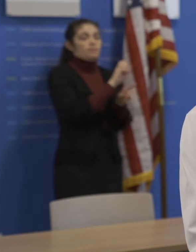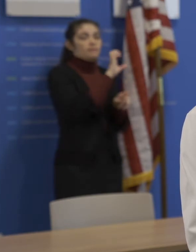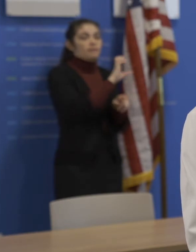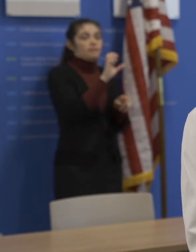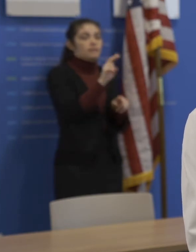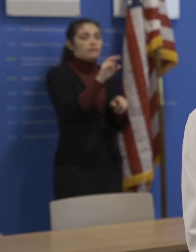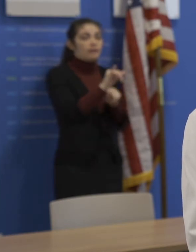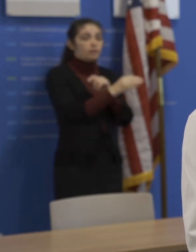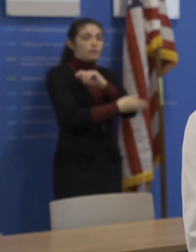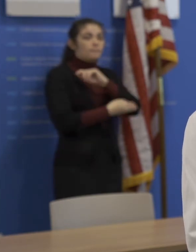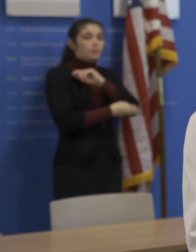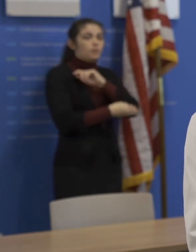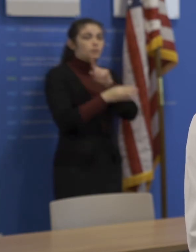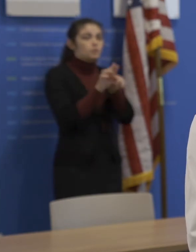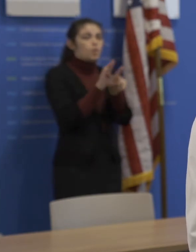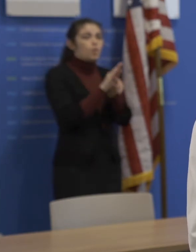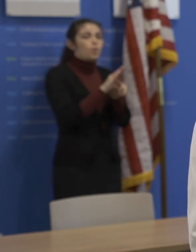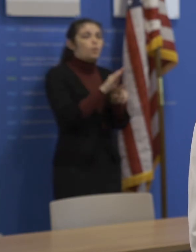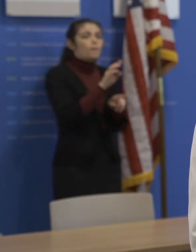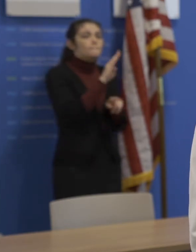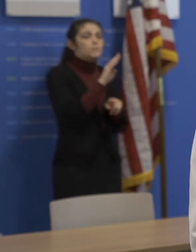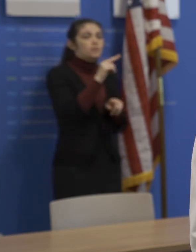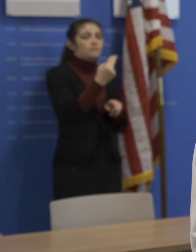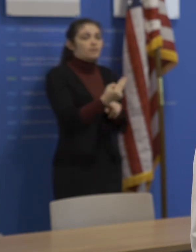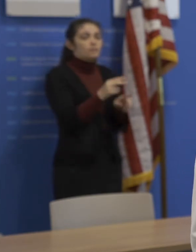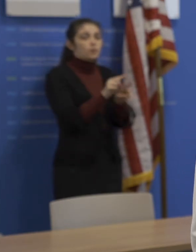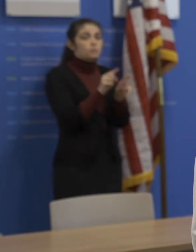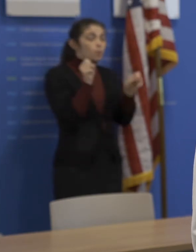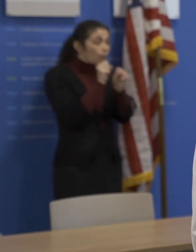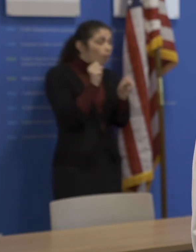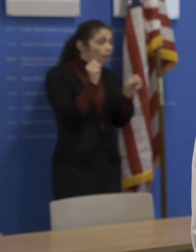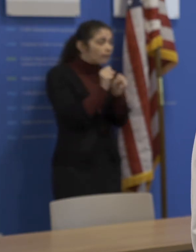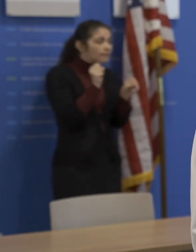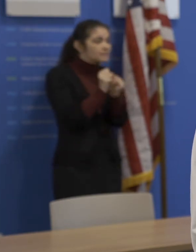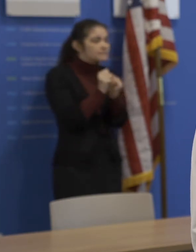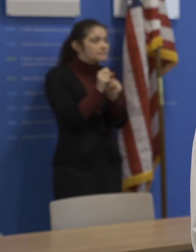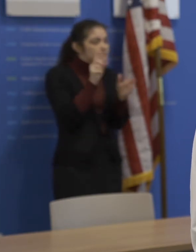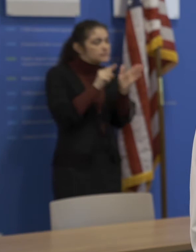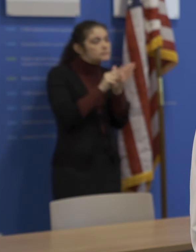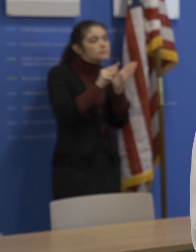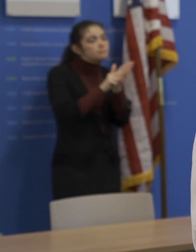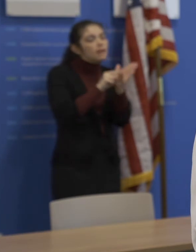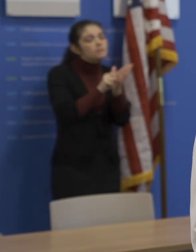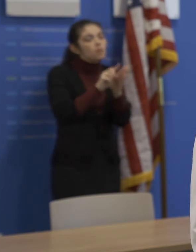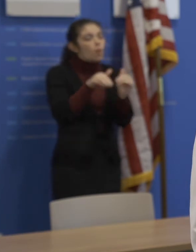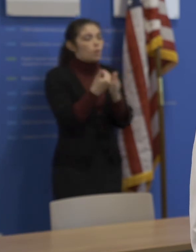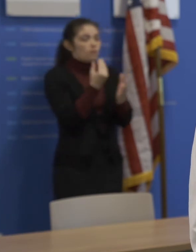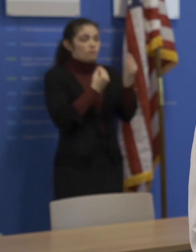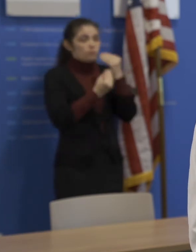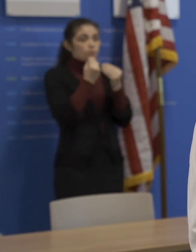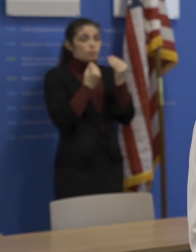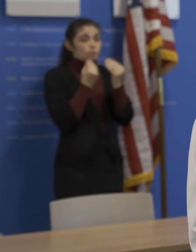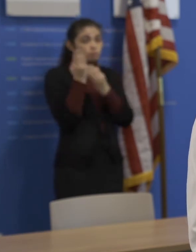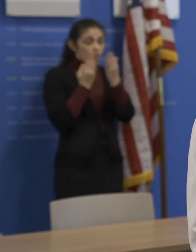and at the Cleveland Department of Public Health, your sanitarians are still working hard to inspect our food service